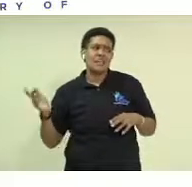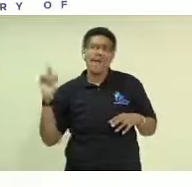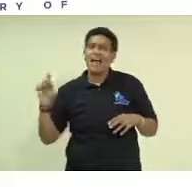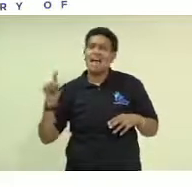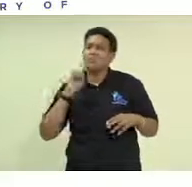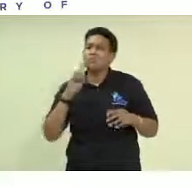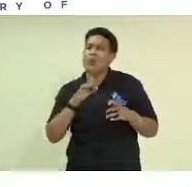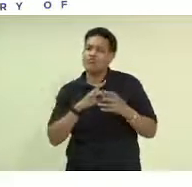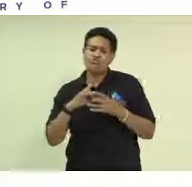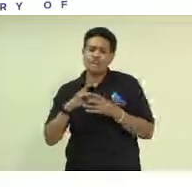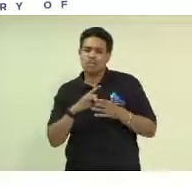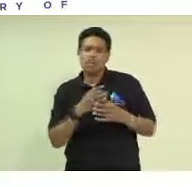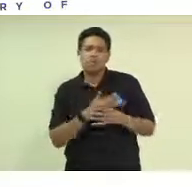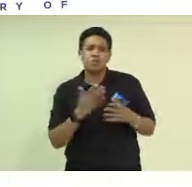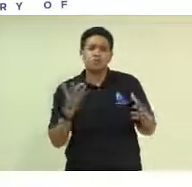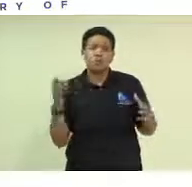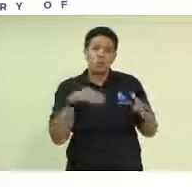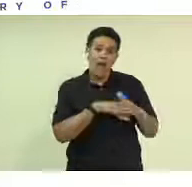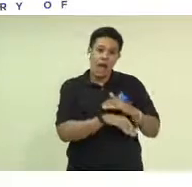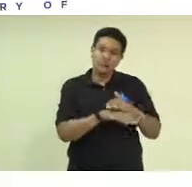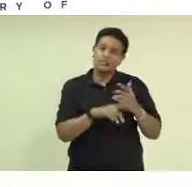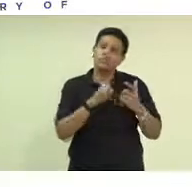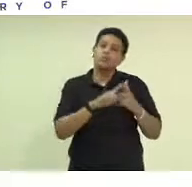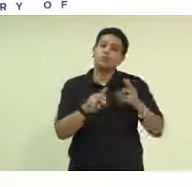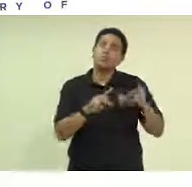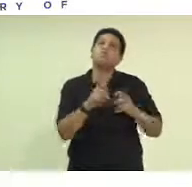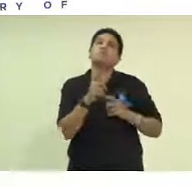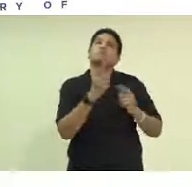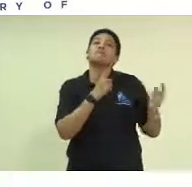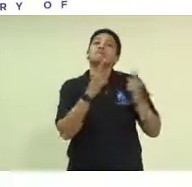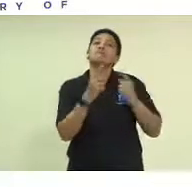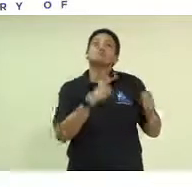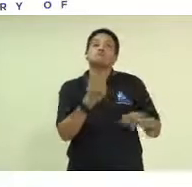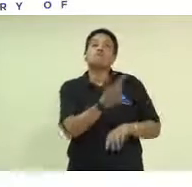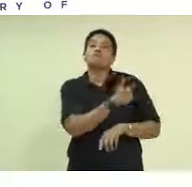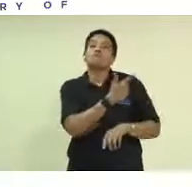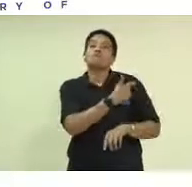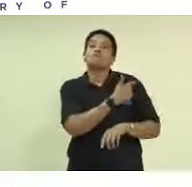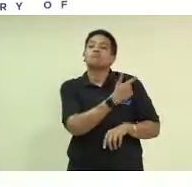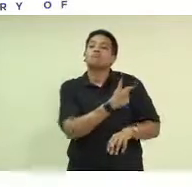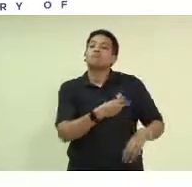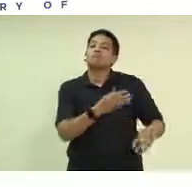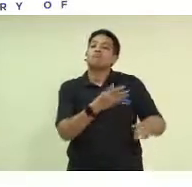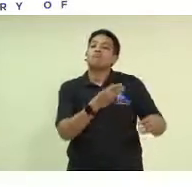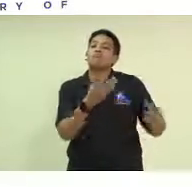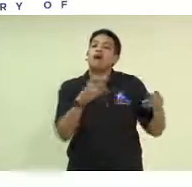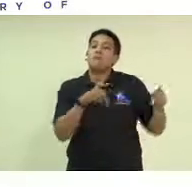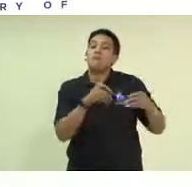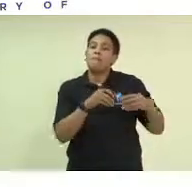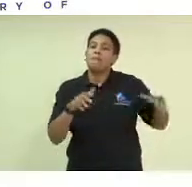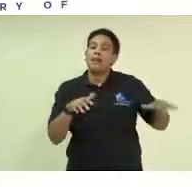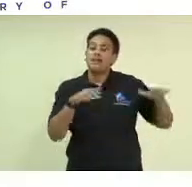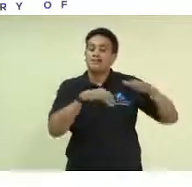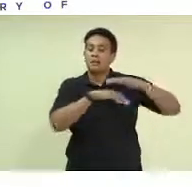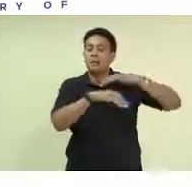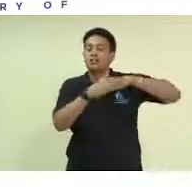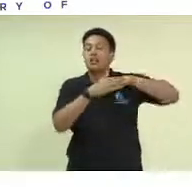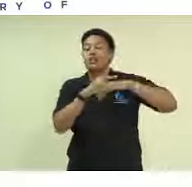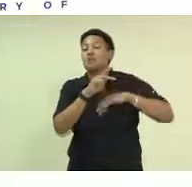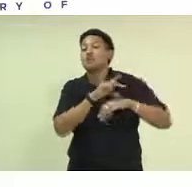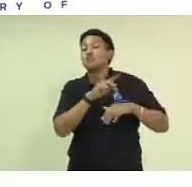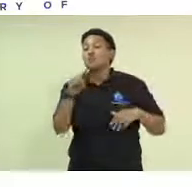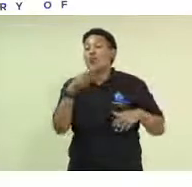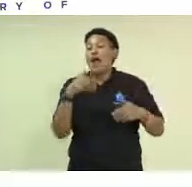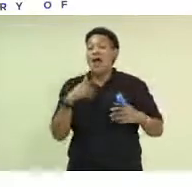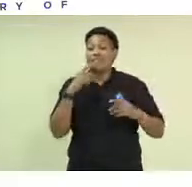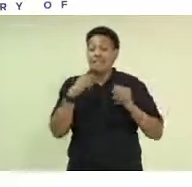a relationship between what you access and what you can serve on the population based on the personnel that you